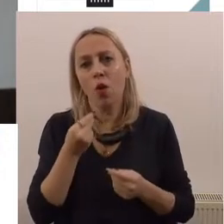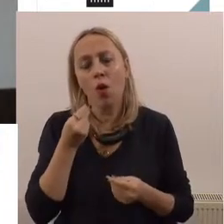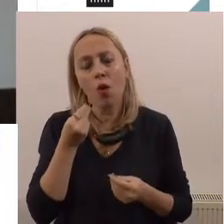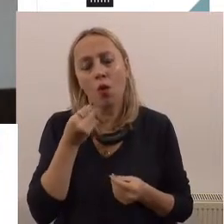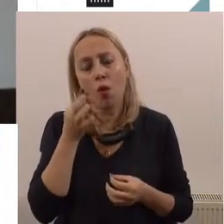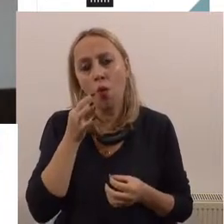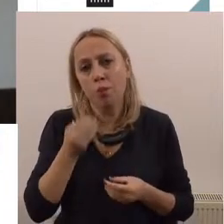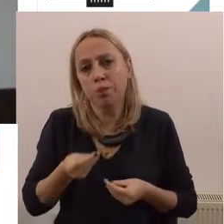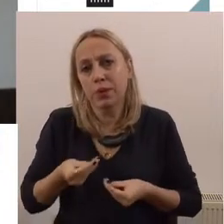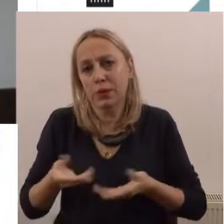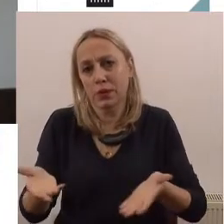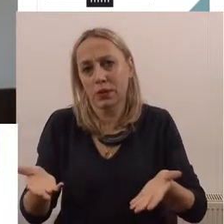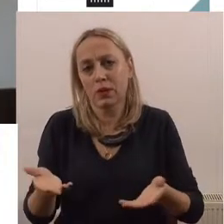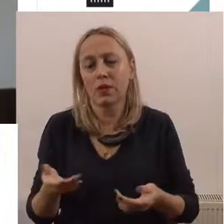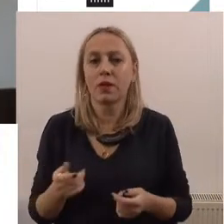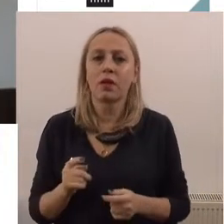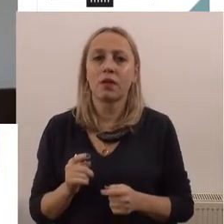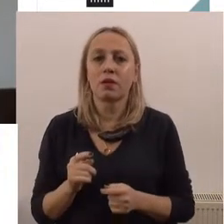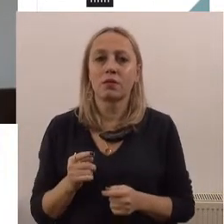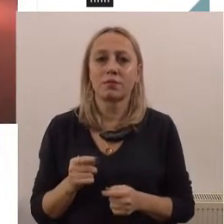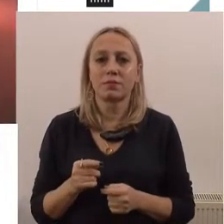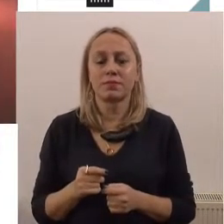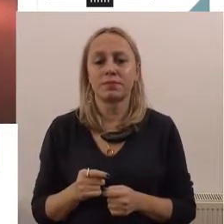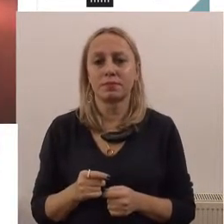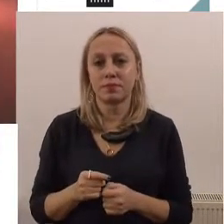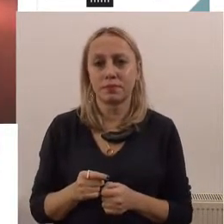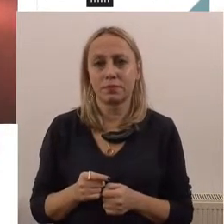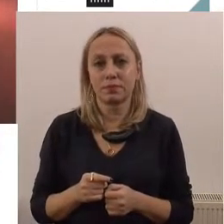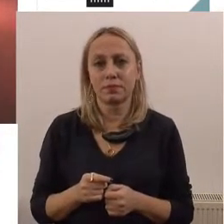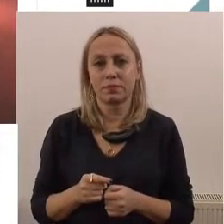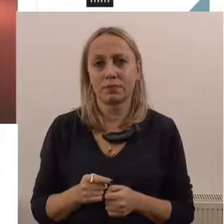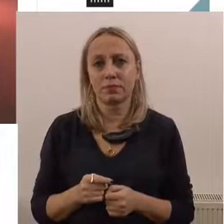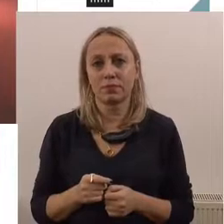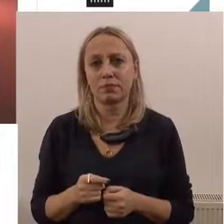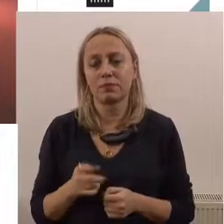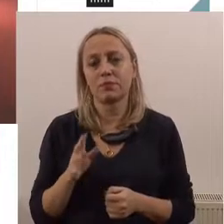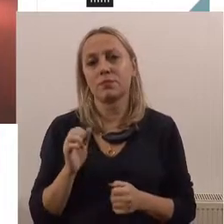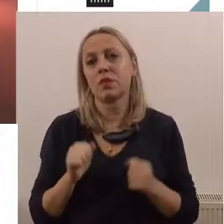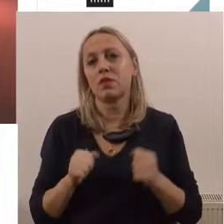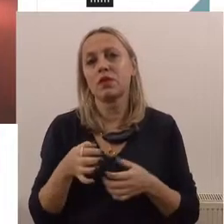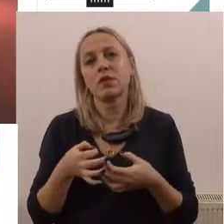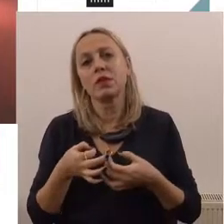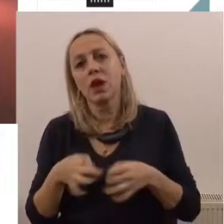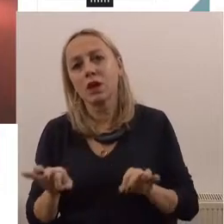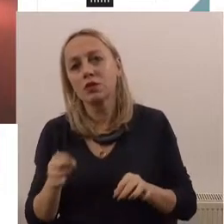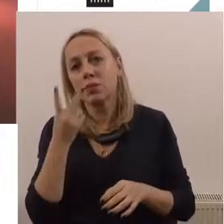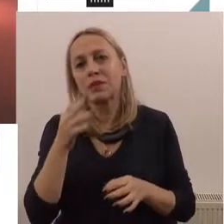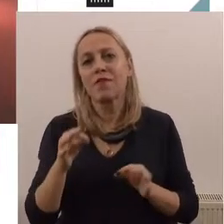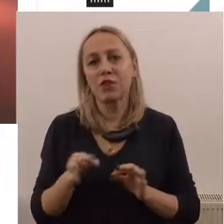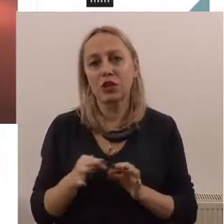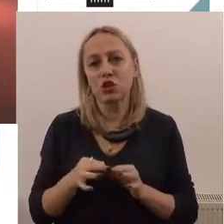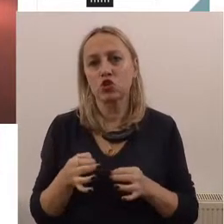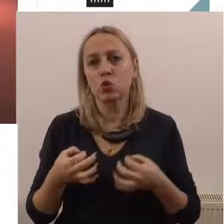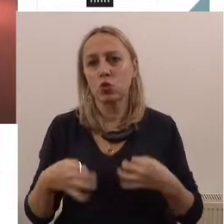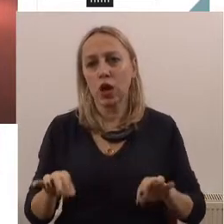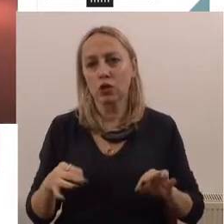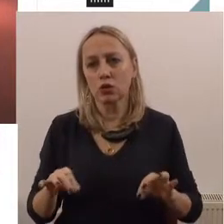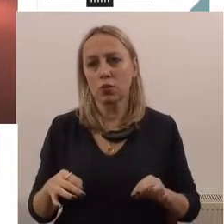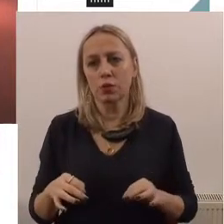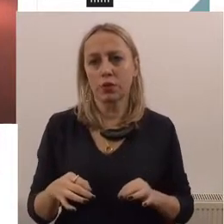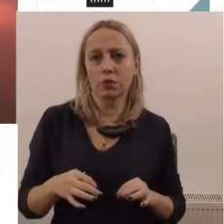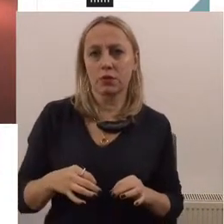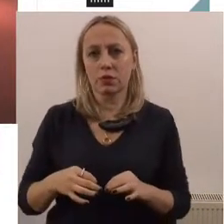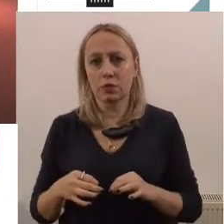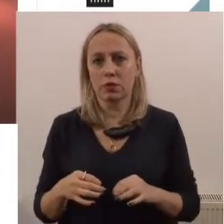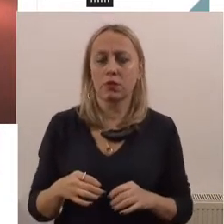floor to Alena, who will probably lend us perspective from another